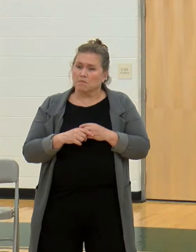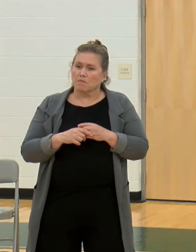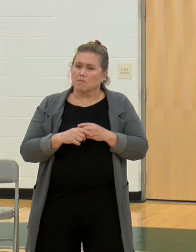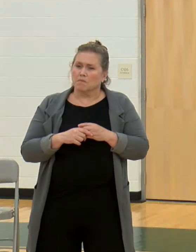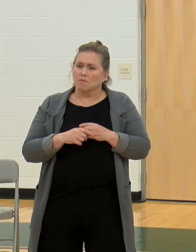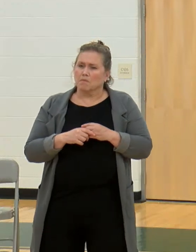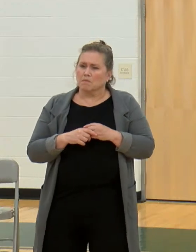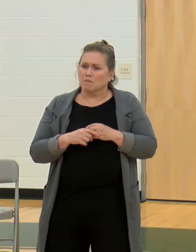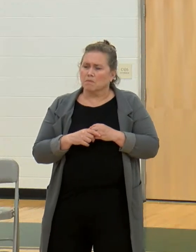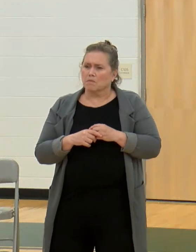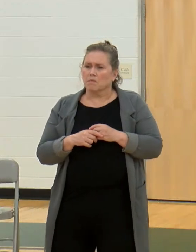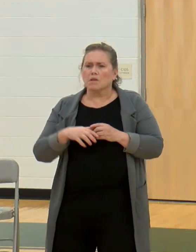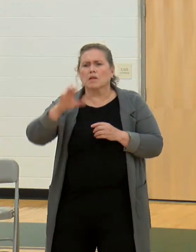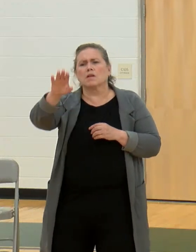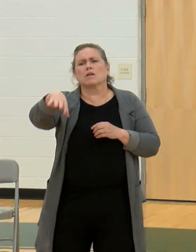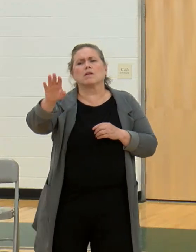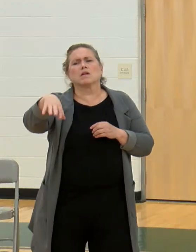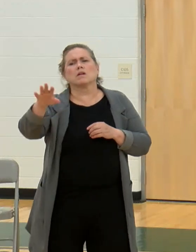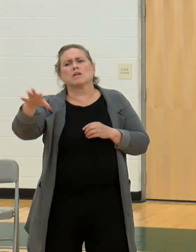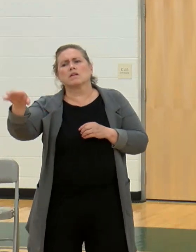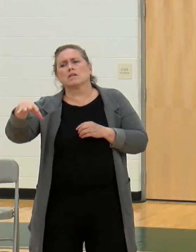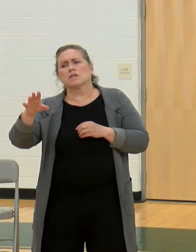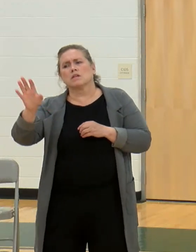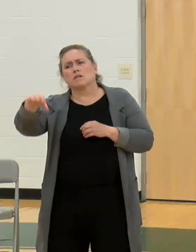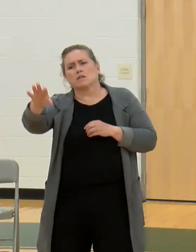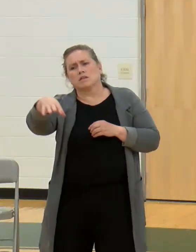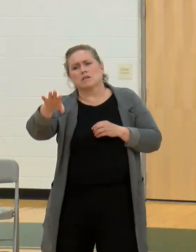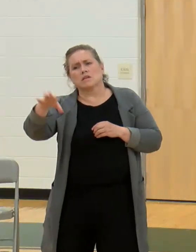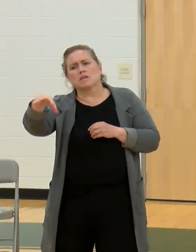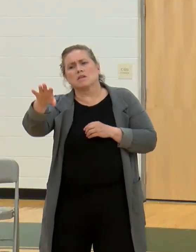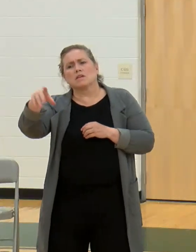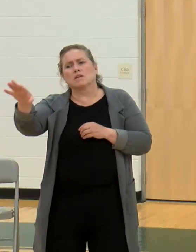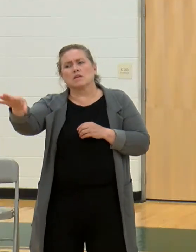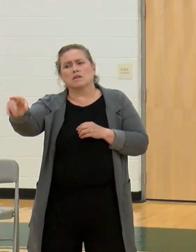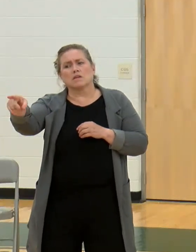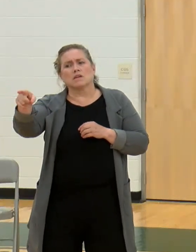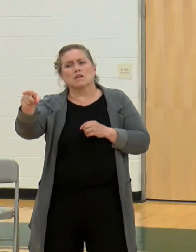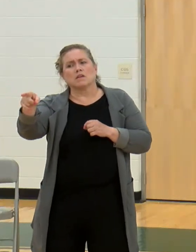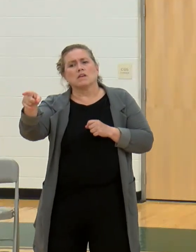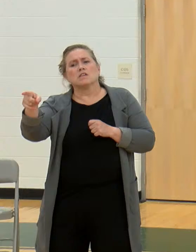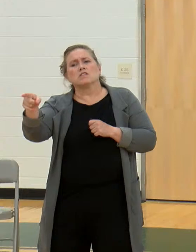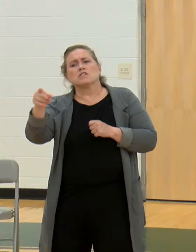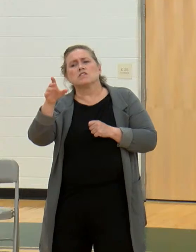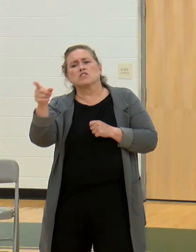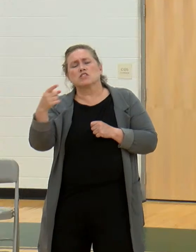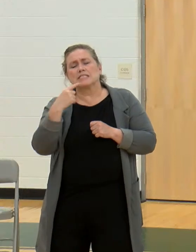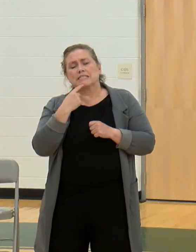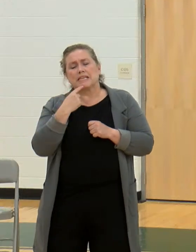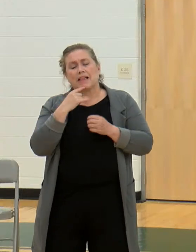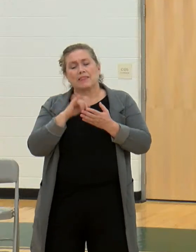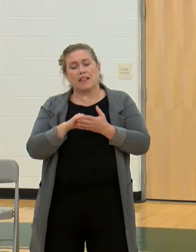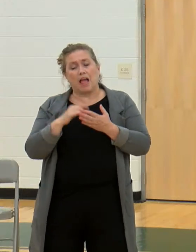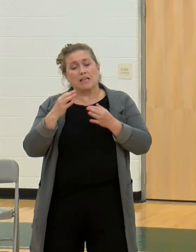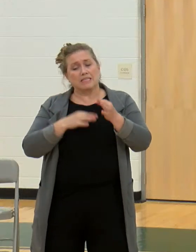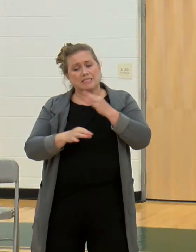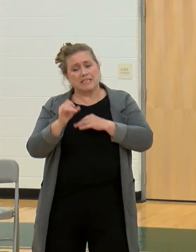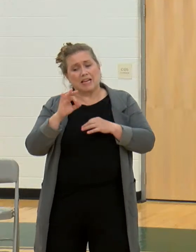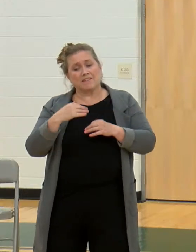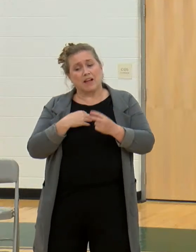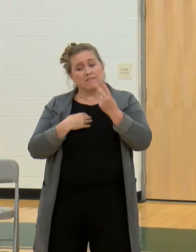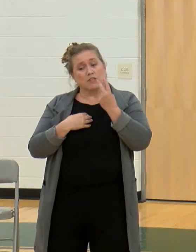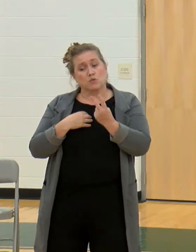sorry, it looked like you were continuing to sign, and I just wanted to make sure. No. Okay. Just saying it's a very popular sport. Okay,